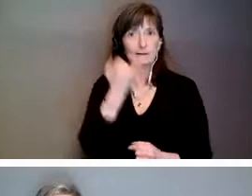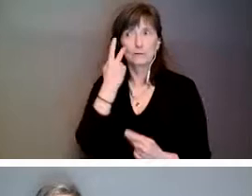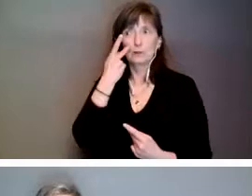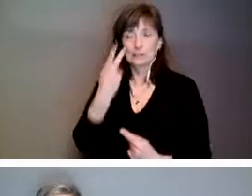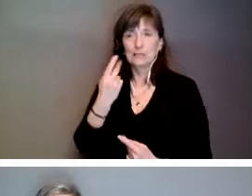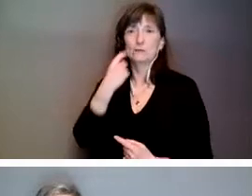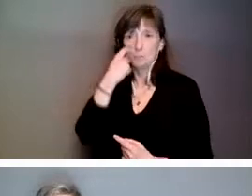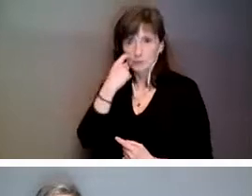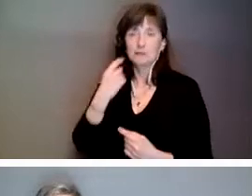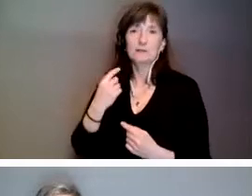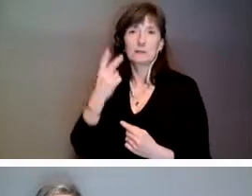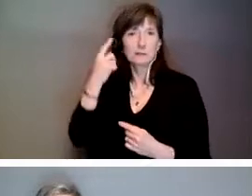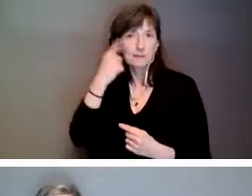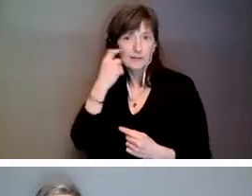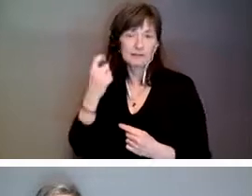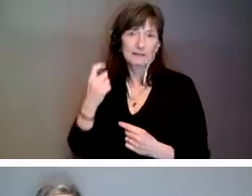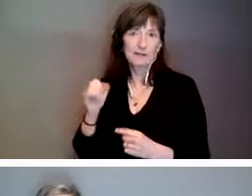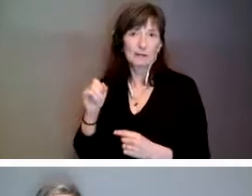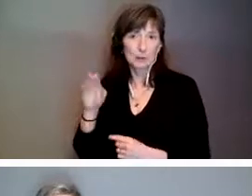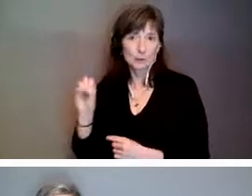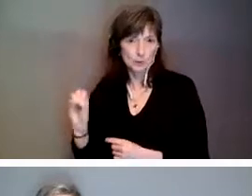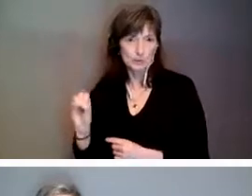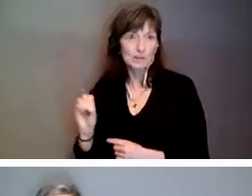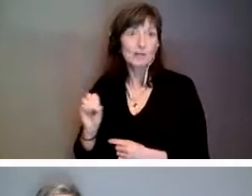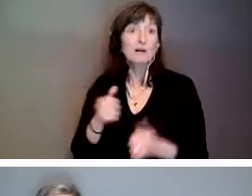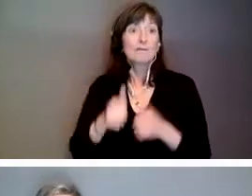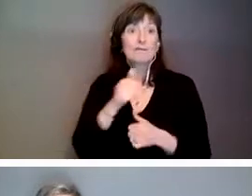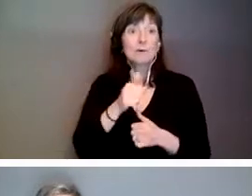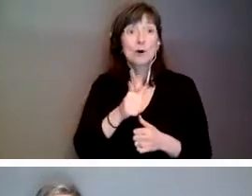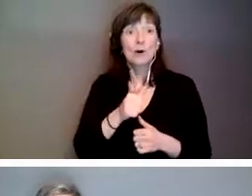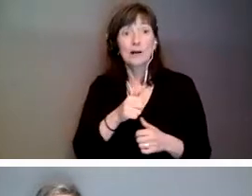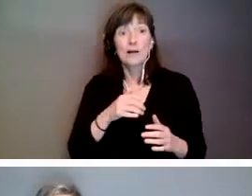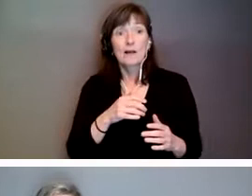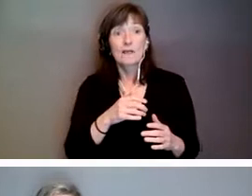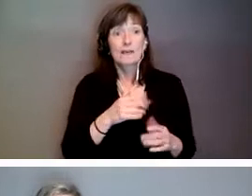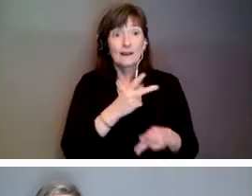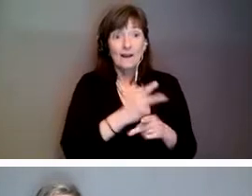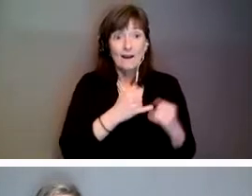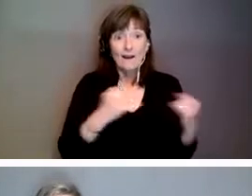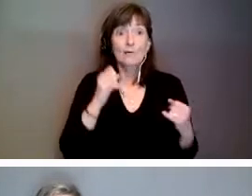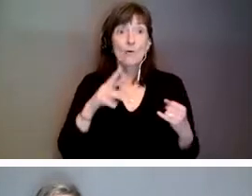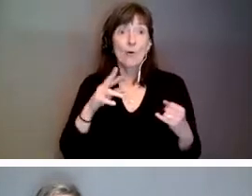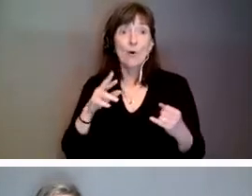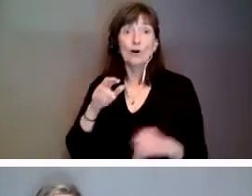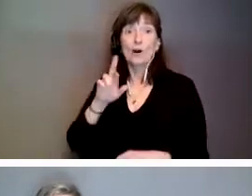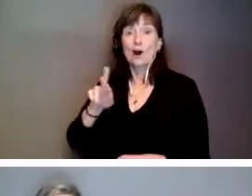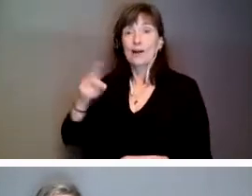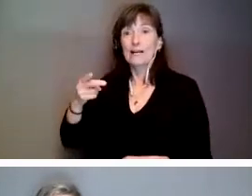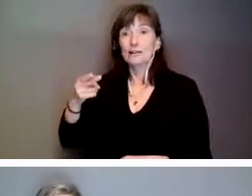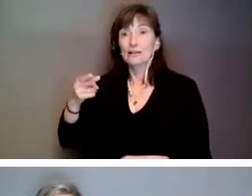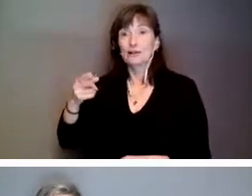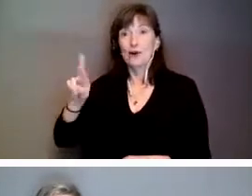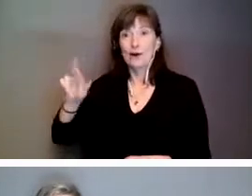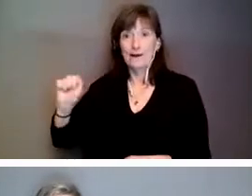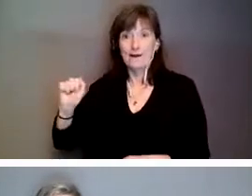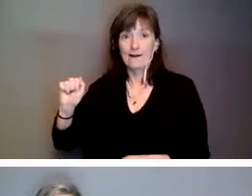care action line or the retirement home regulatory authority. So depending on where someone resides. The only individuals who